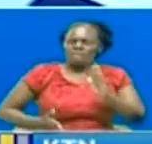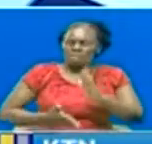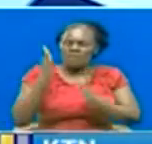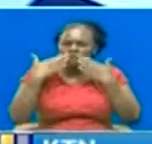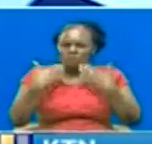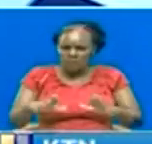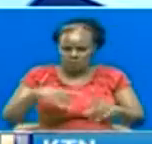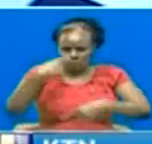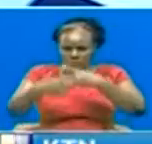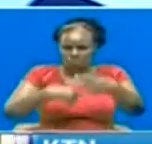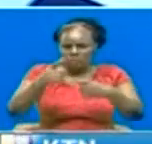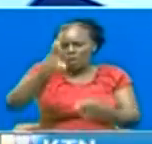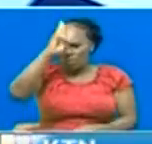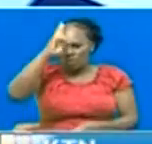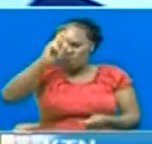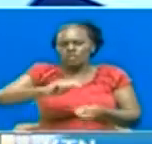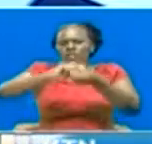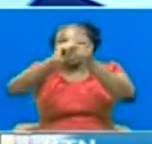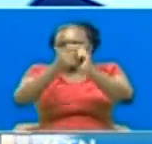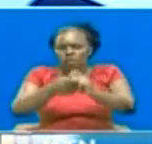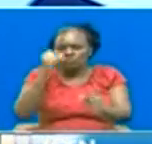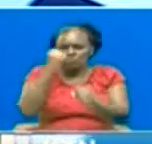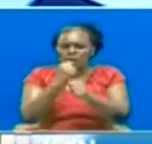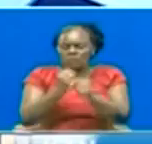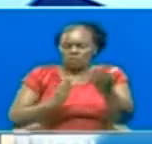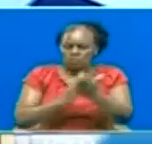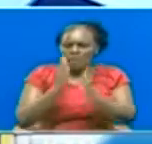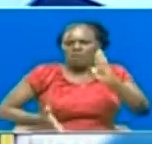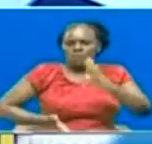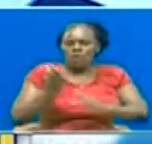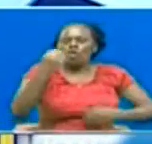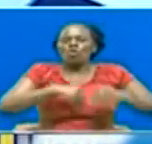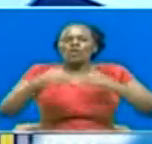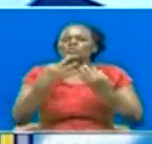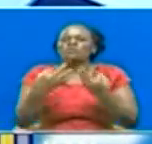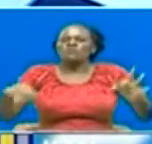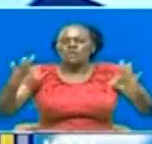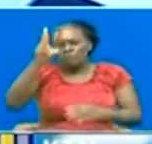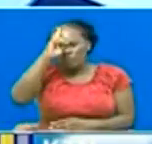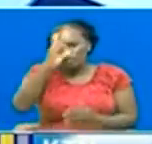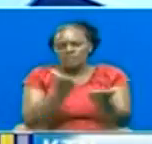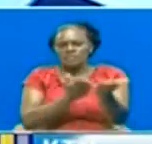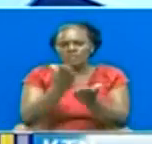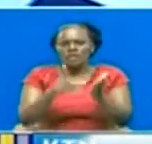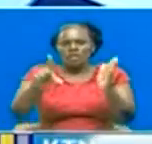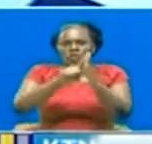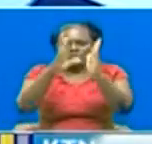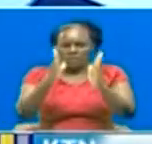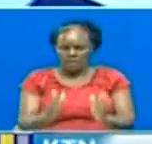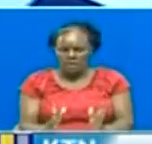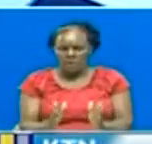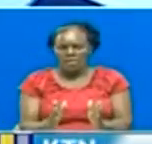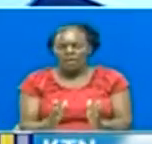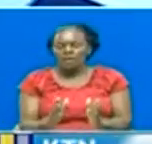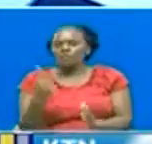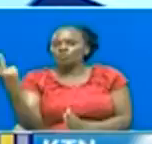of the ongoing police reform process to ensure an efficient and corruption-free police service. Lawmakers Yussuf, Haji and